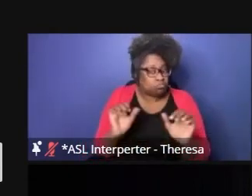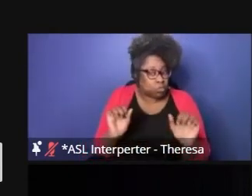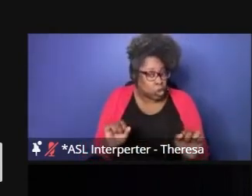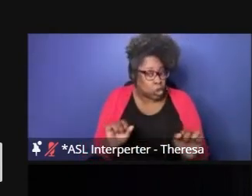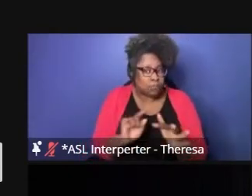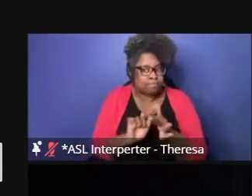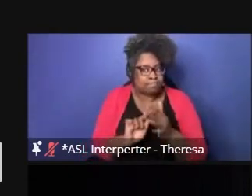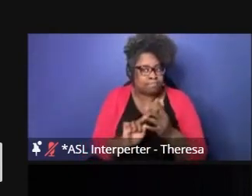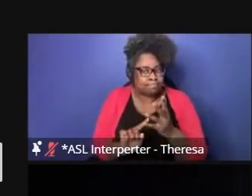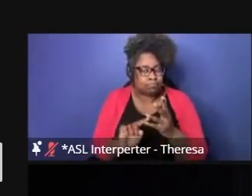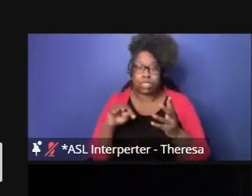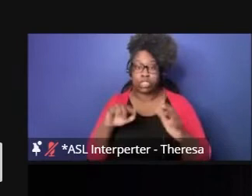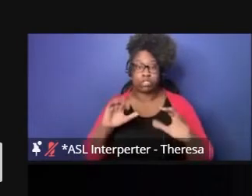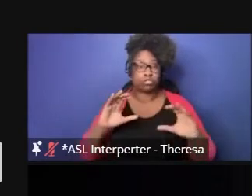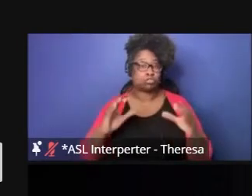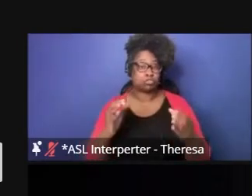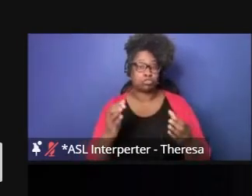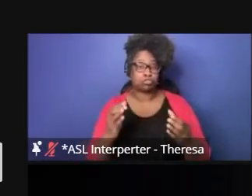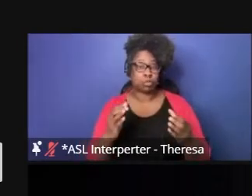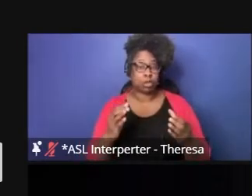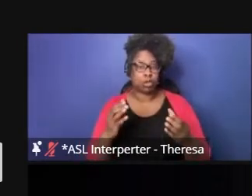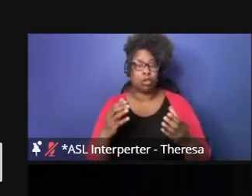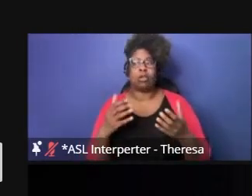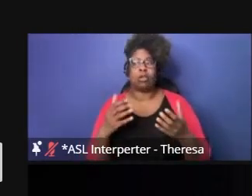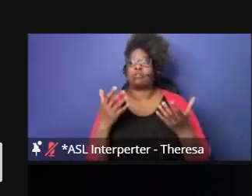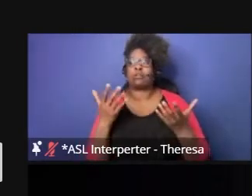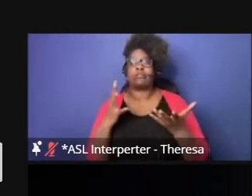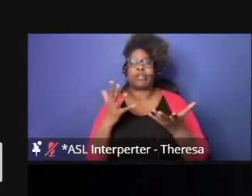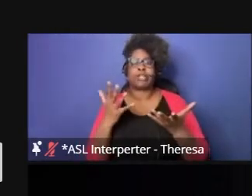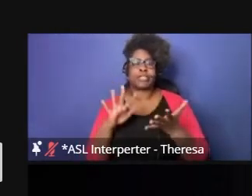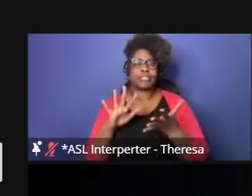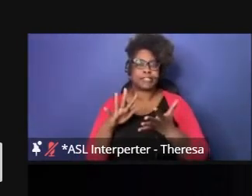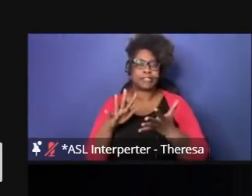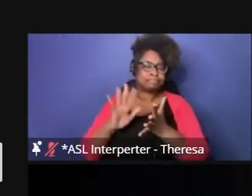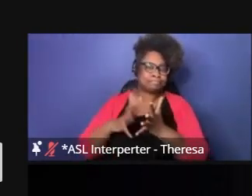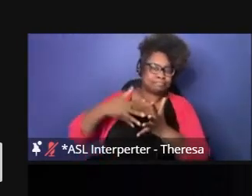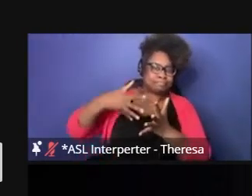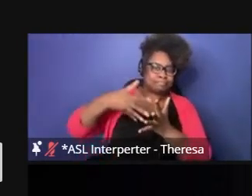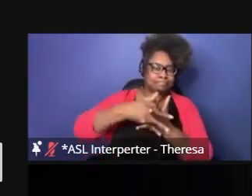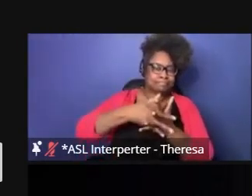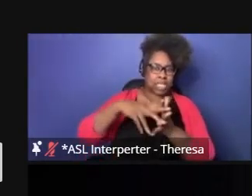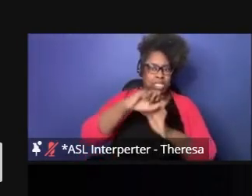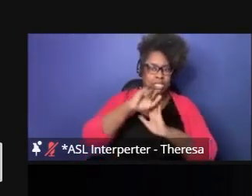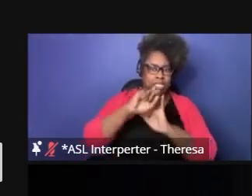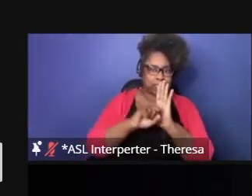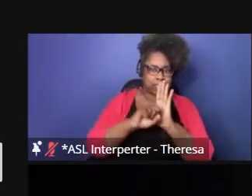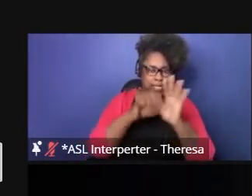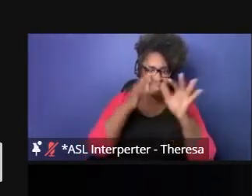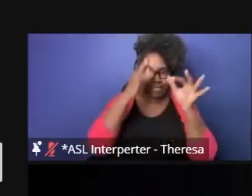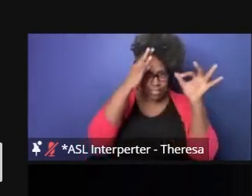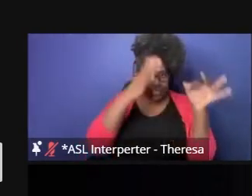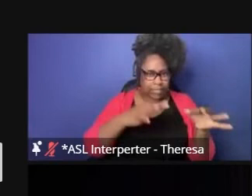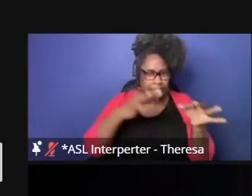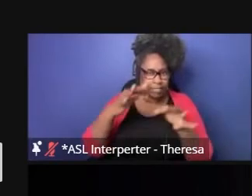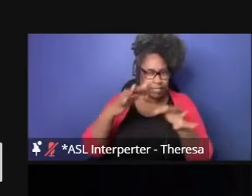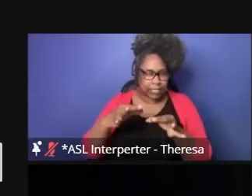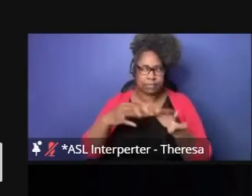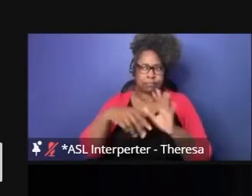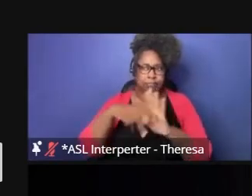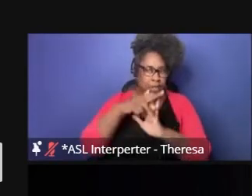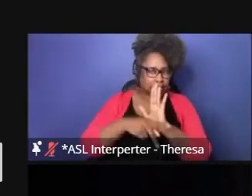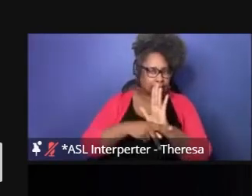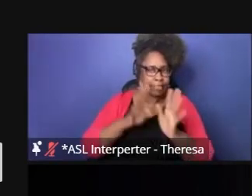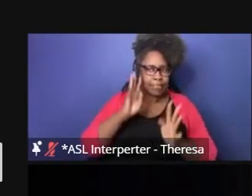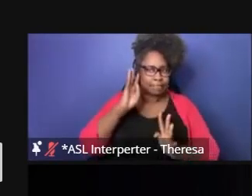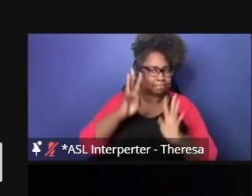this group is not yet baked into a state system of decision-making and policy-making.